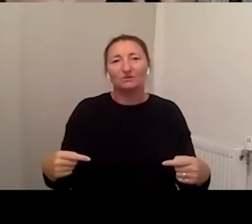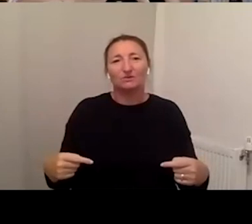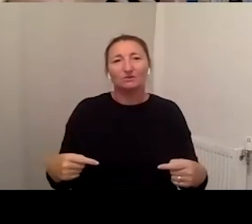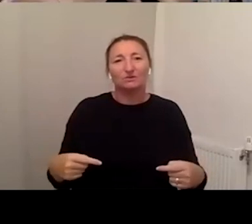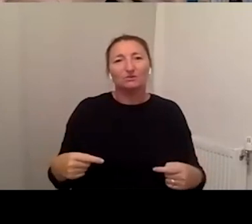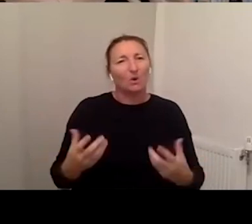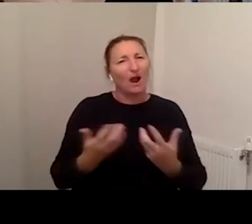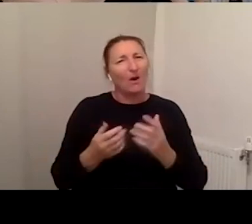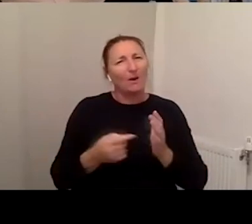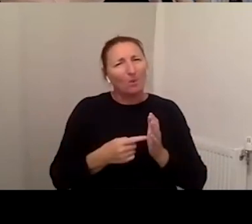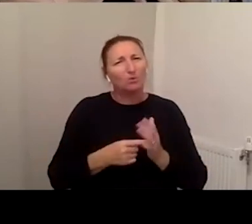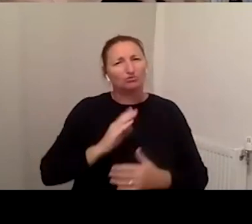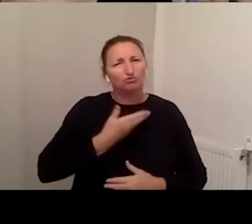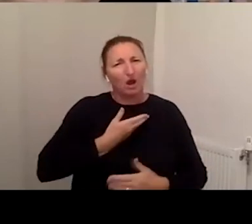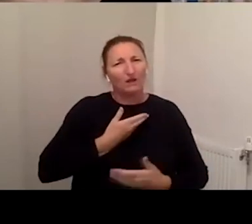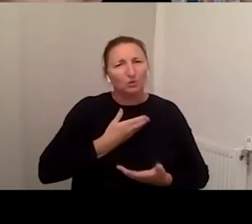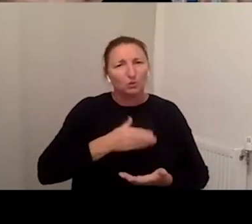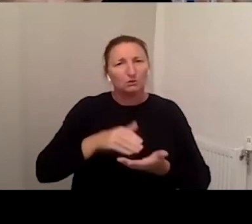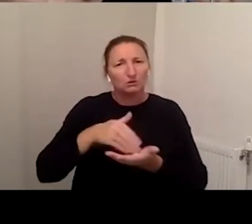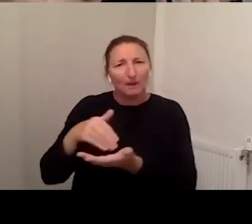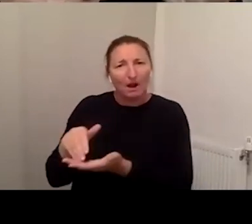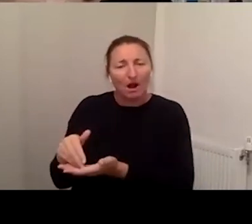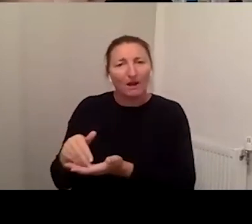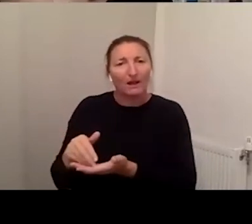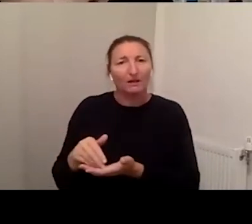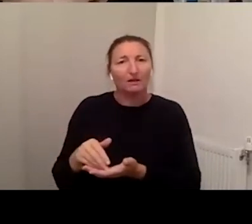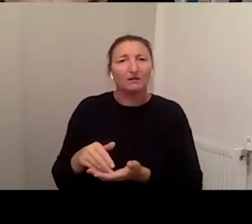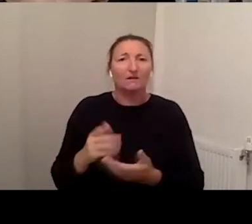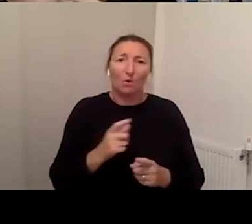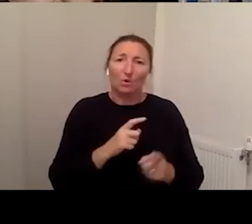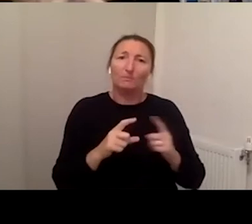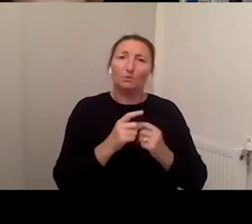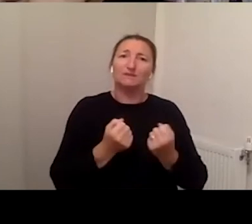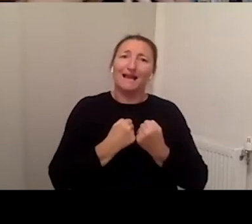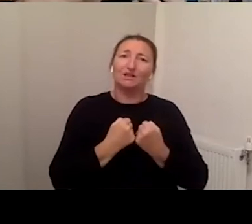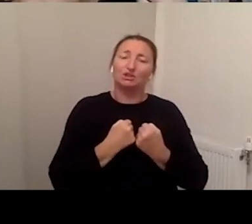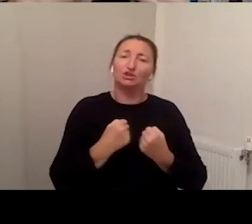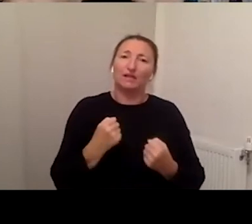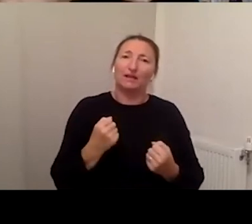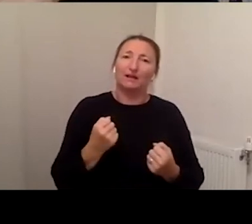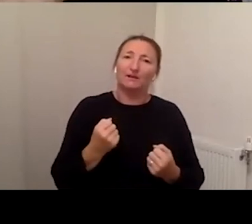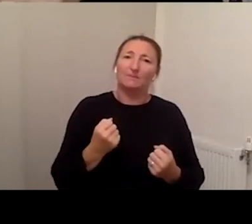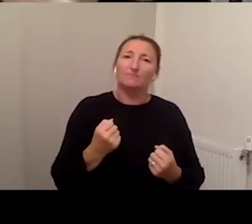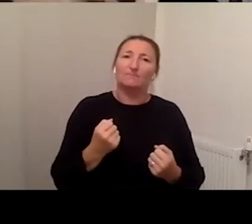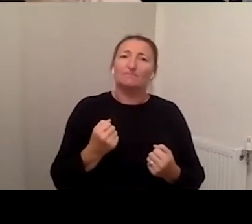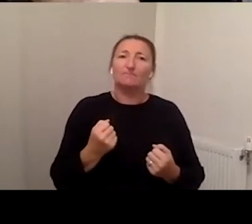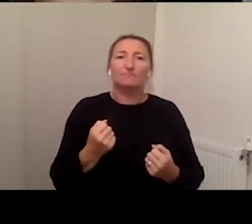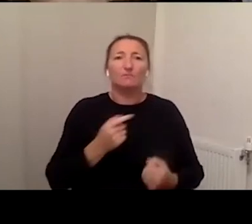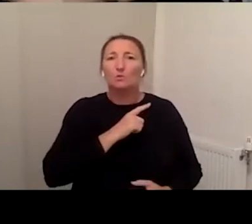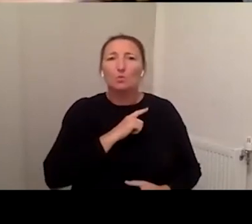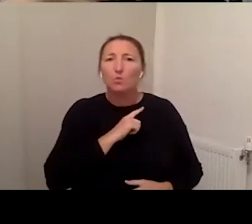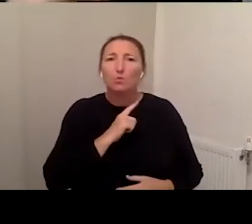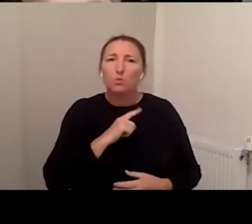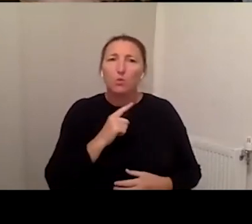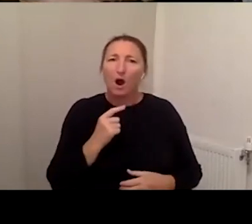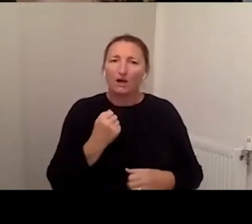important that right to supply is for mainlining community energy, and whether there are reasons we shouldn't have right to supply. Should